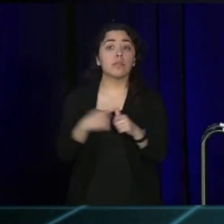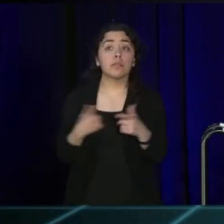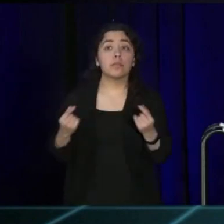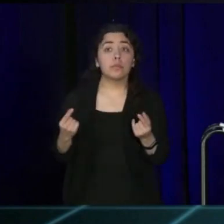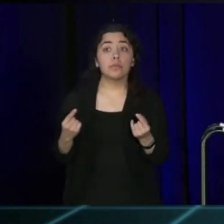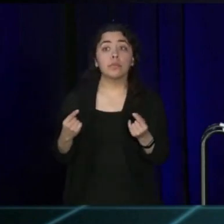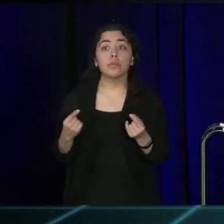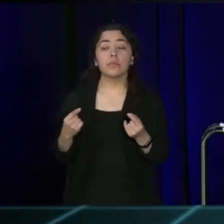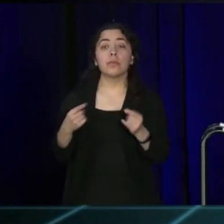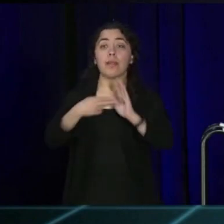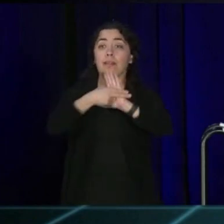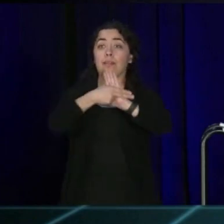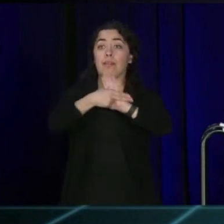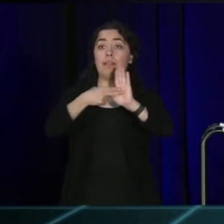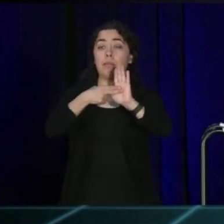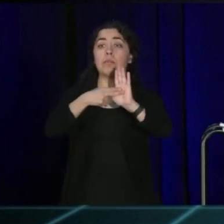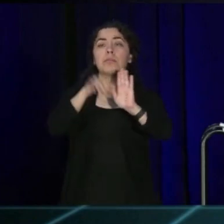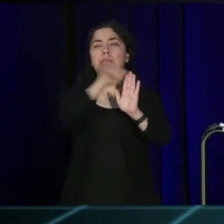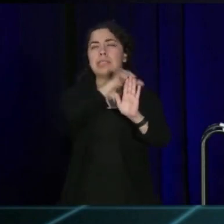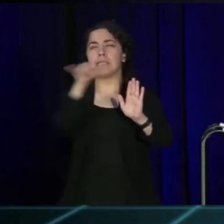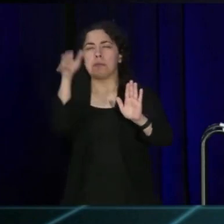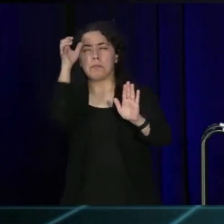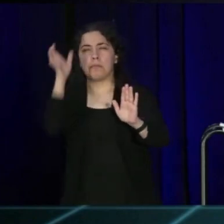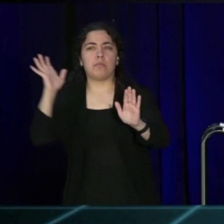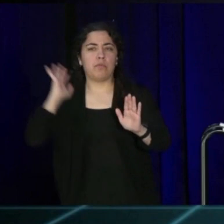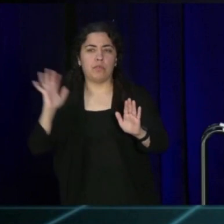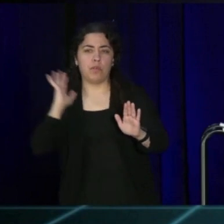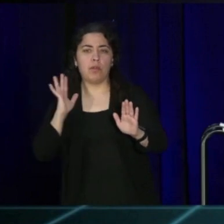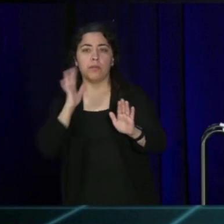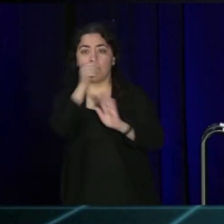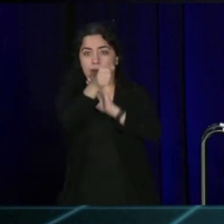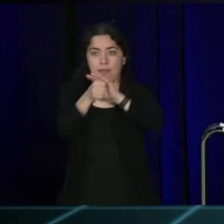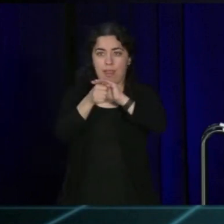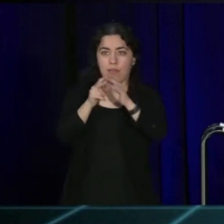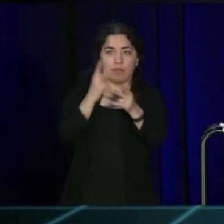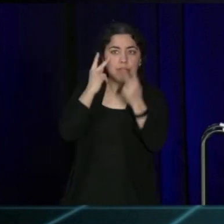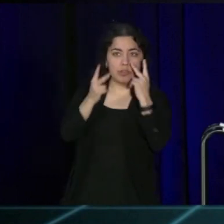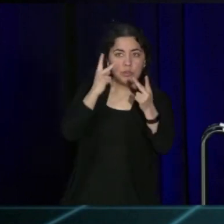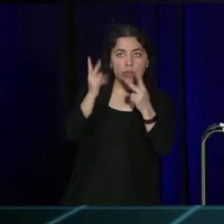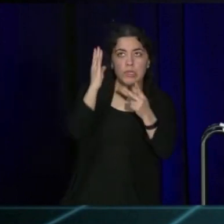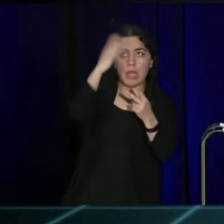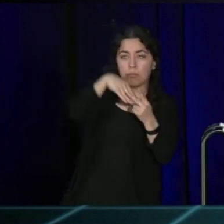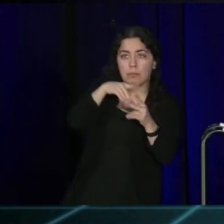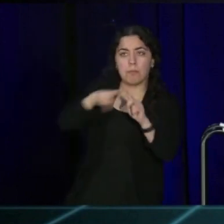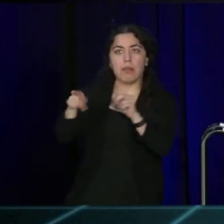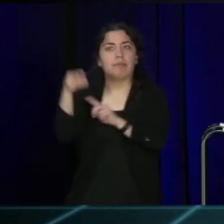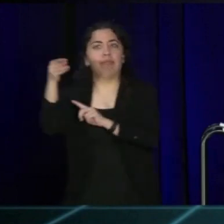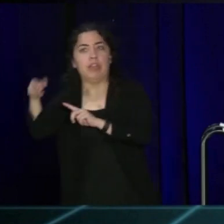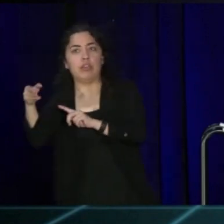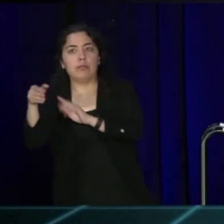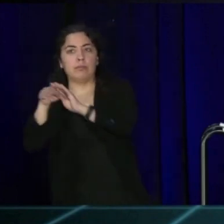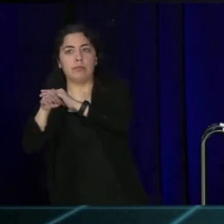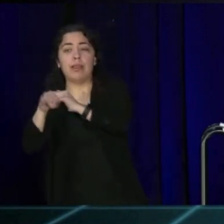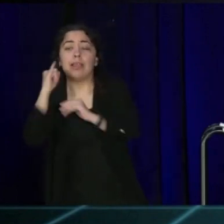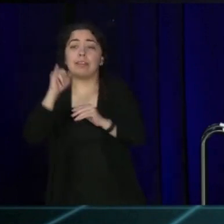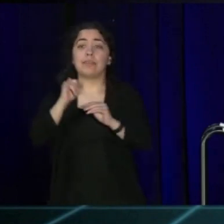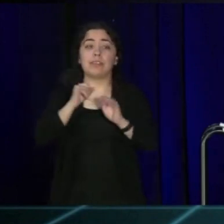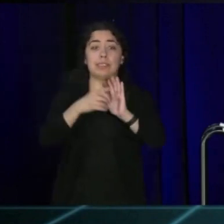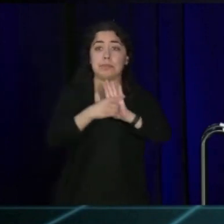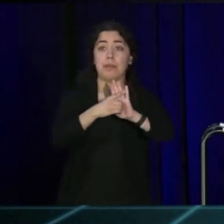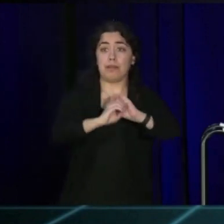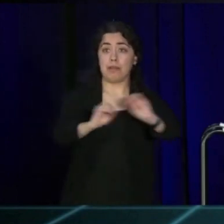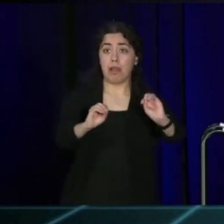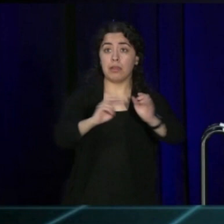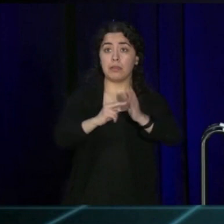position labels similarly as we did before, but we could hide it from the visual UI. If you would use something like display none, it will actually hide this element